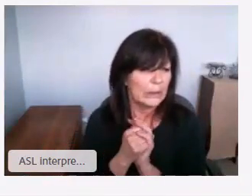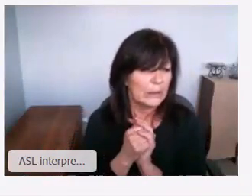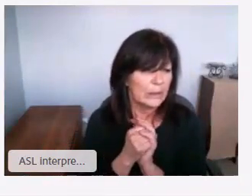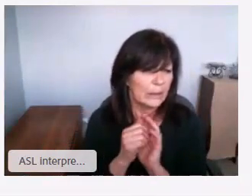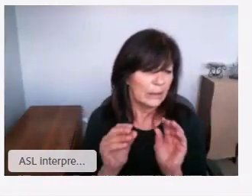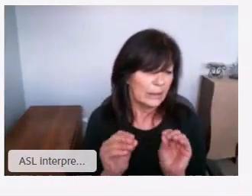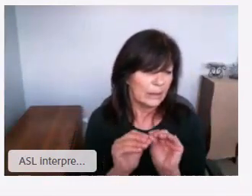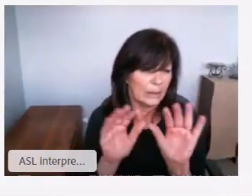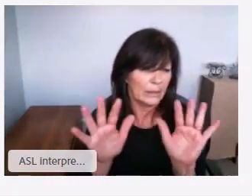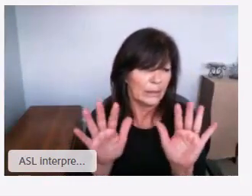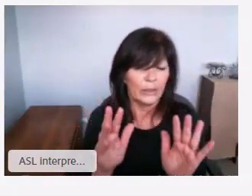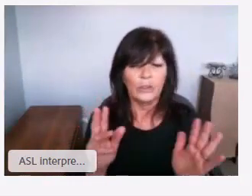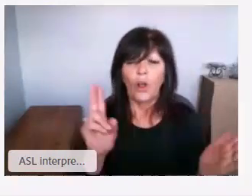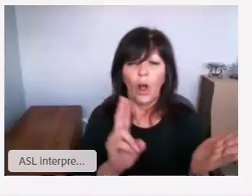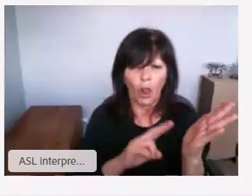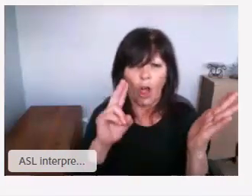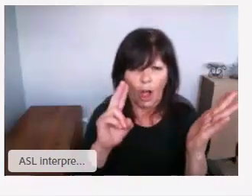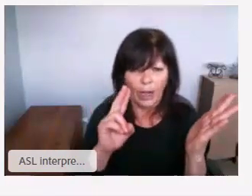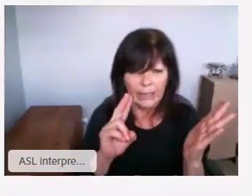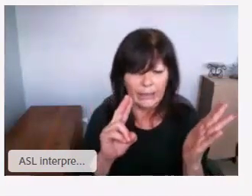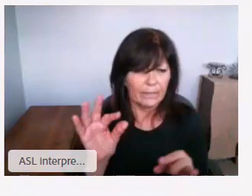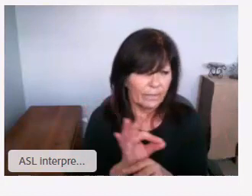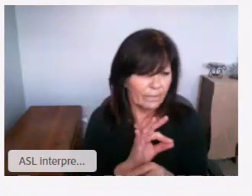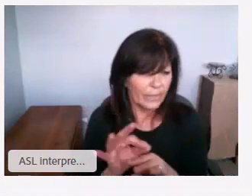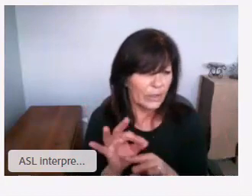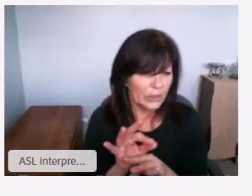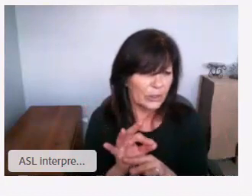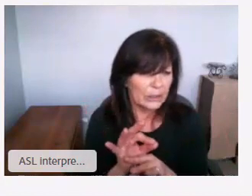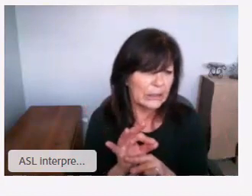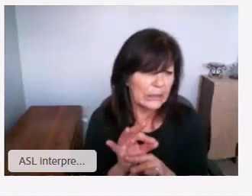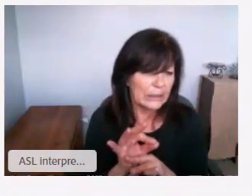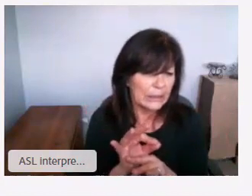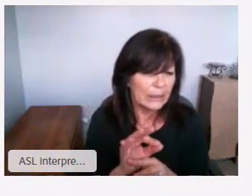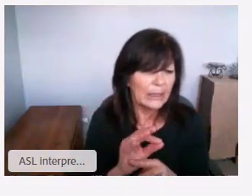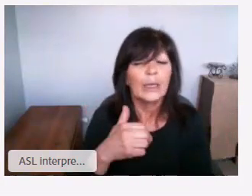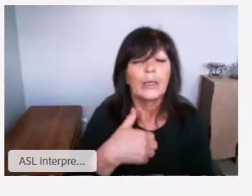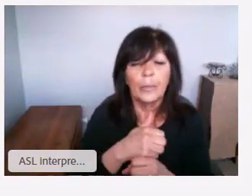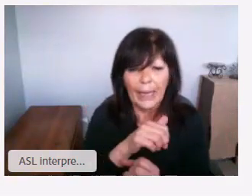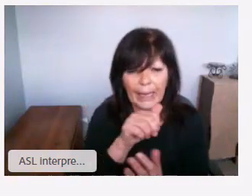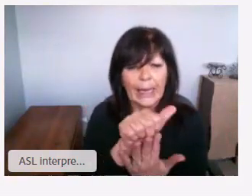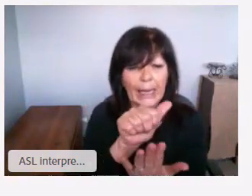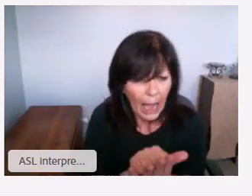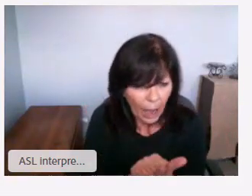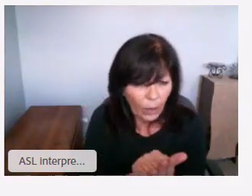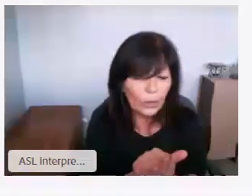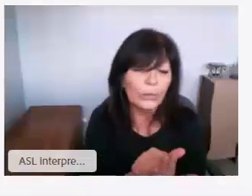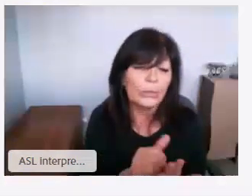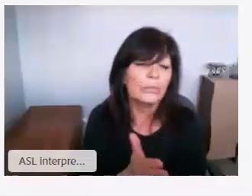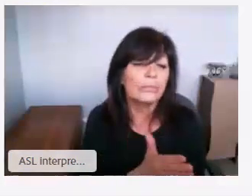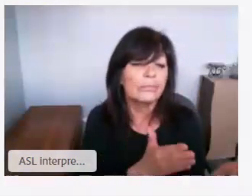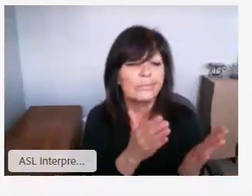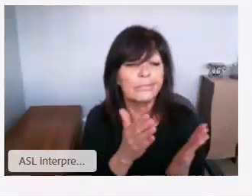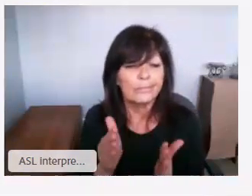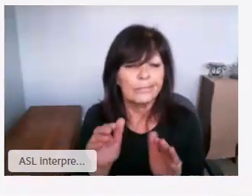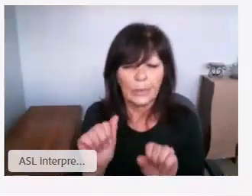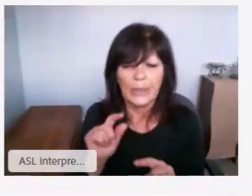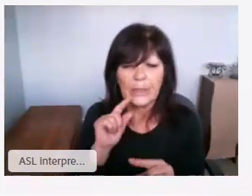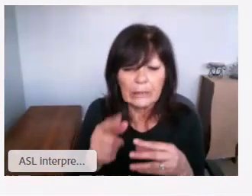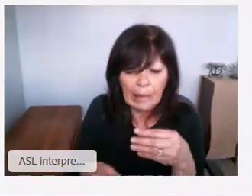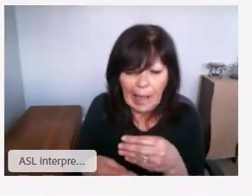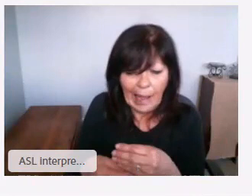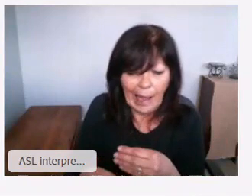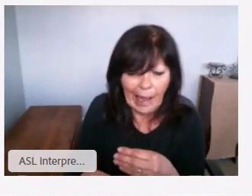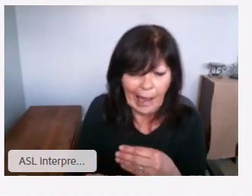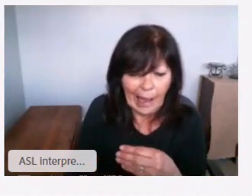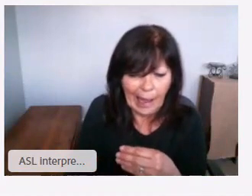a login function in terms of how this is taking shape, an account creation component, the ability to add